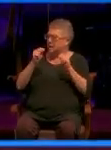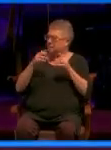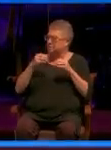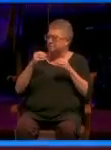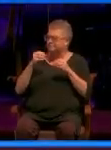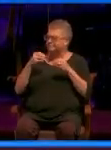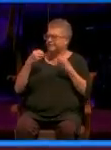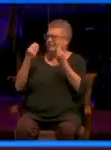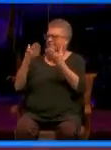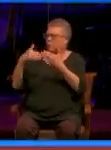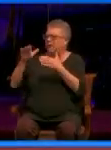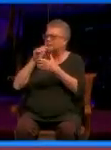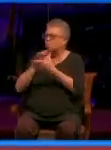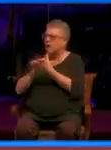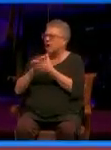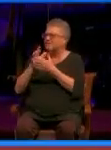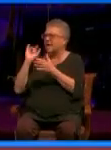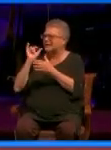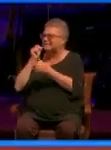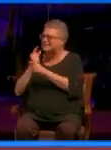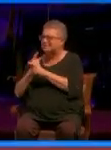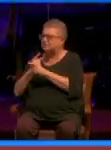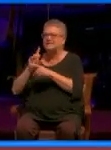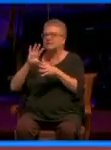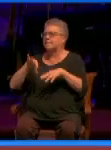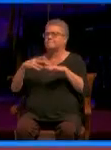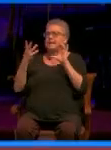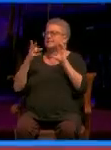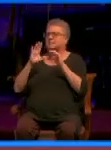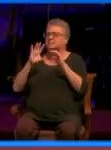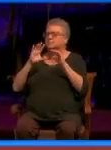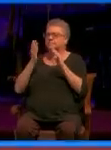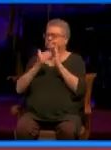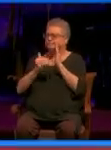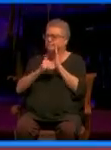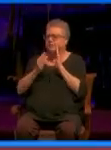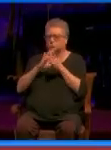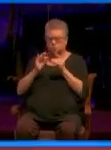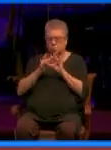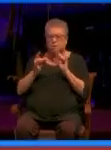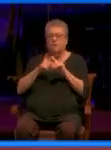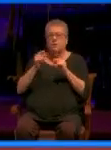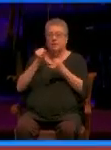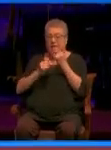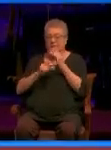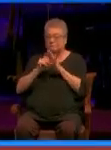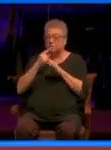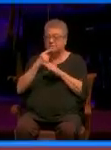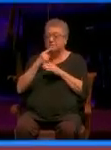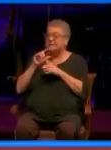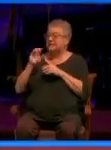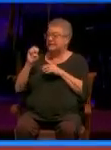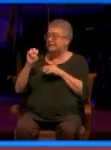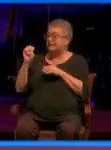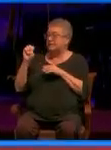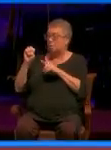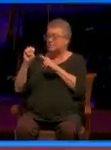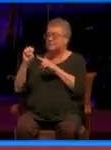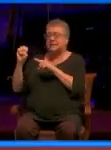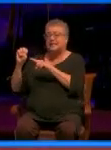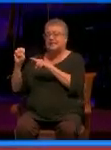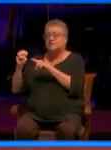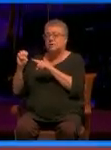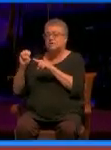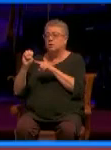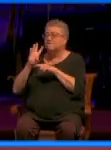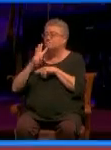much like Abraham. It's a mess, but it's kind of a repetitive story. But I just want you to notice the last few verses. Look what it says about Esau. When Esau was 40